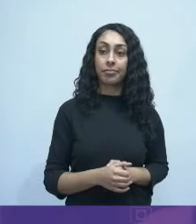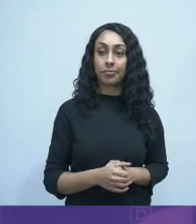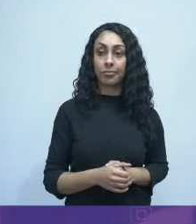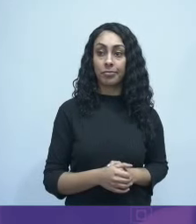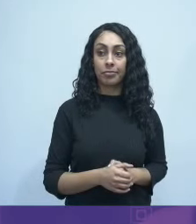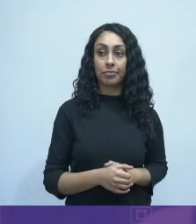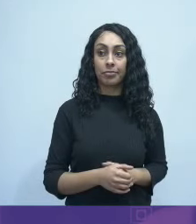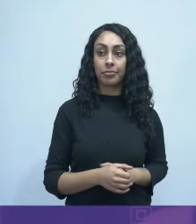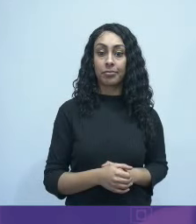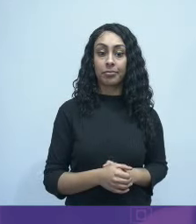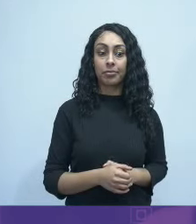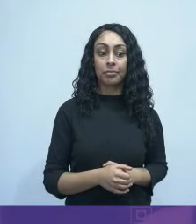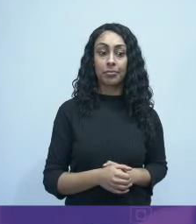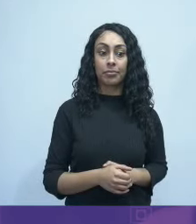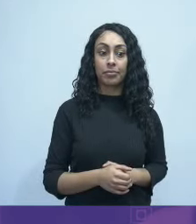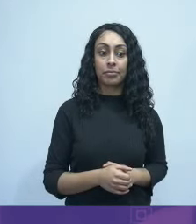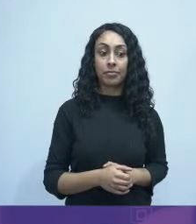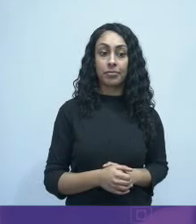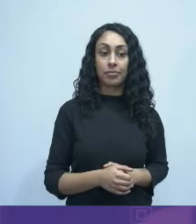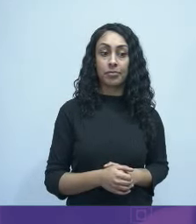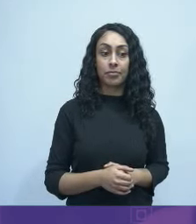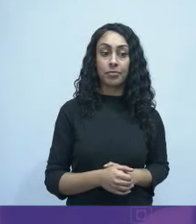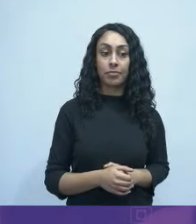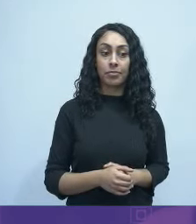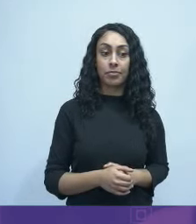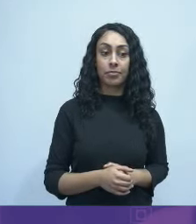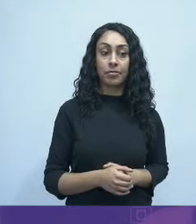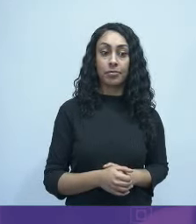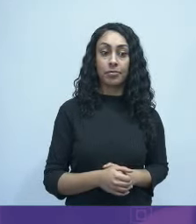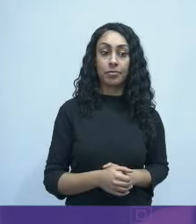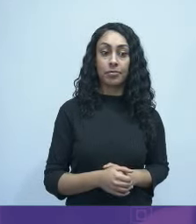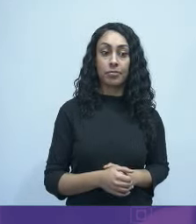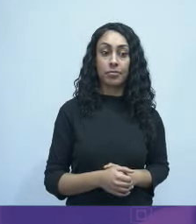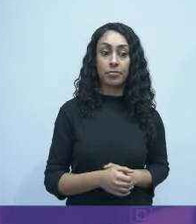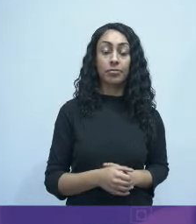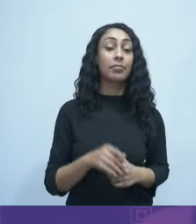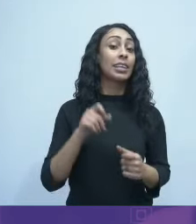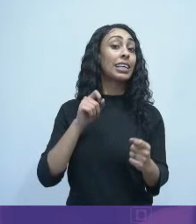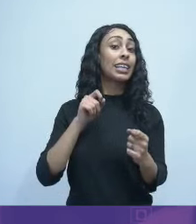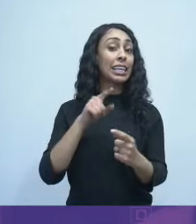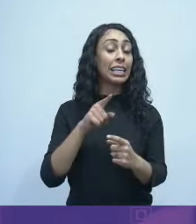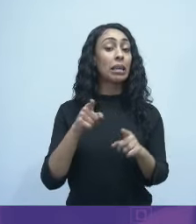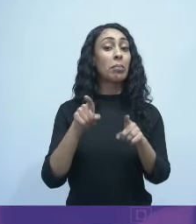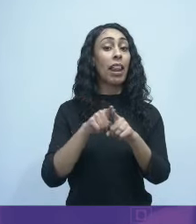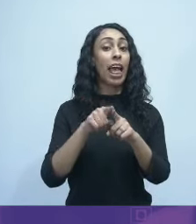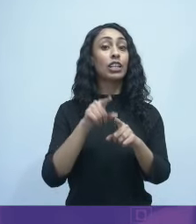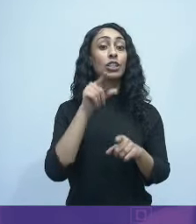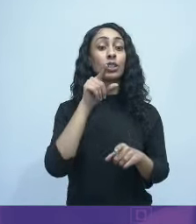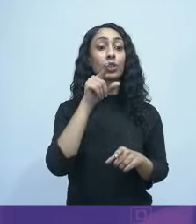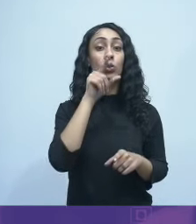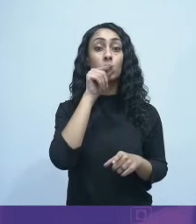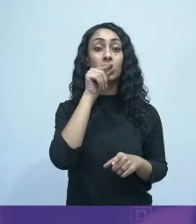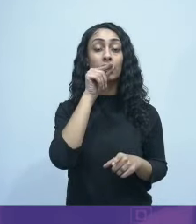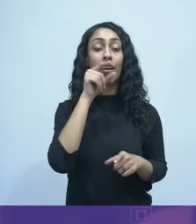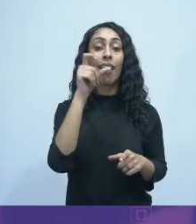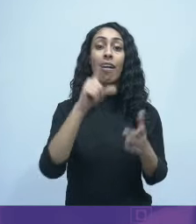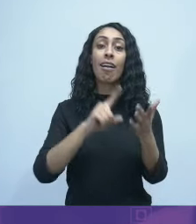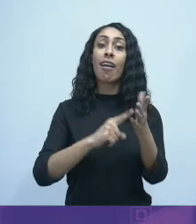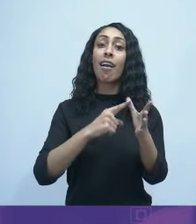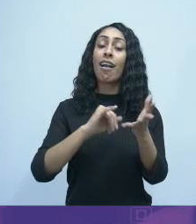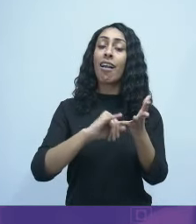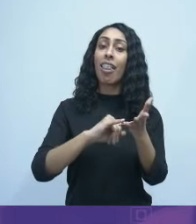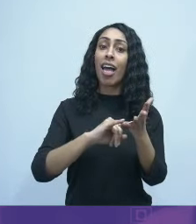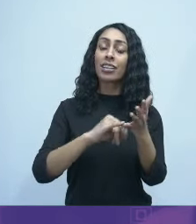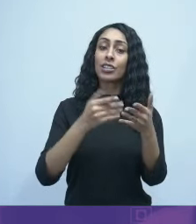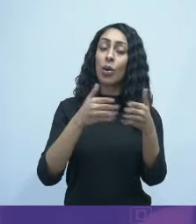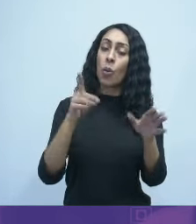to, we've had a number of questions about class on email and Twitter. From Sarah Fisher at OpenEye